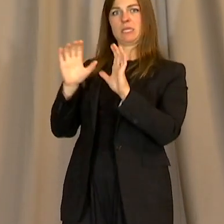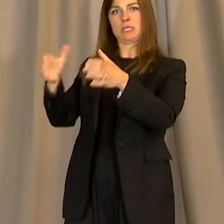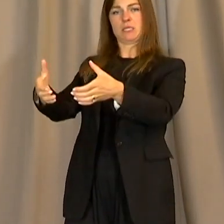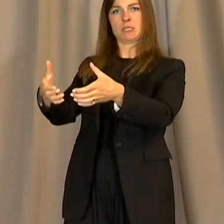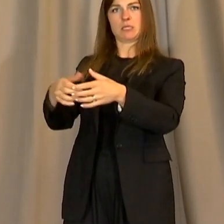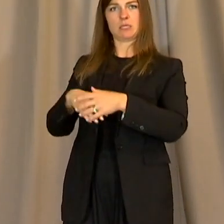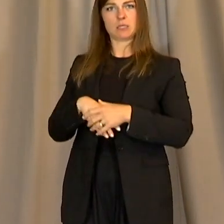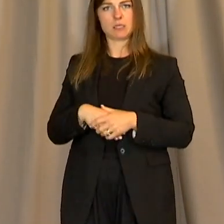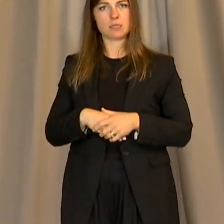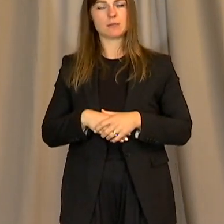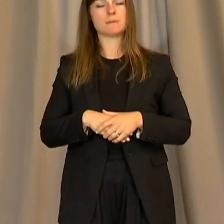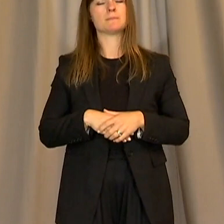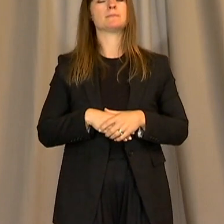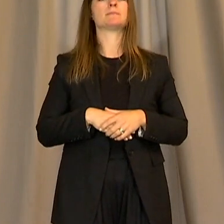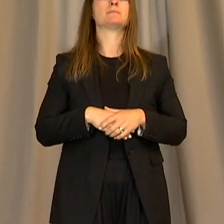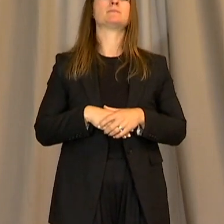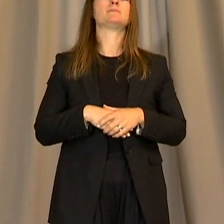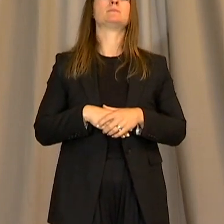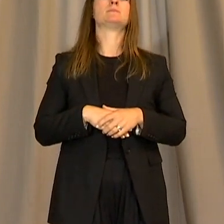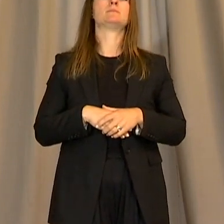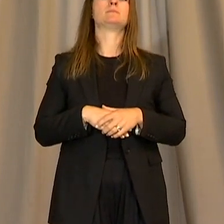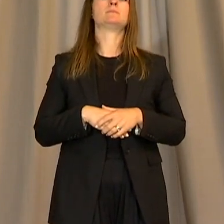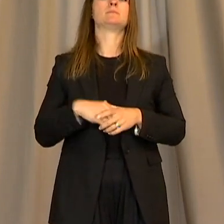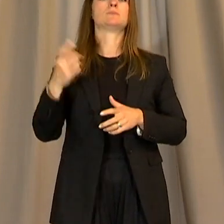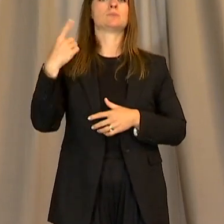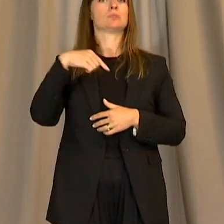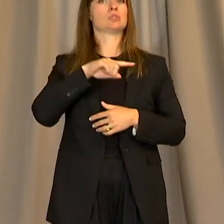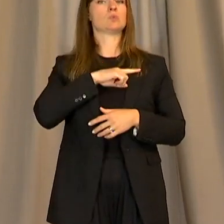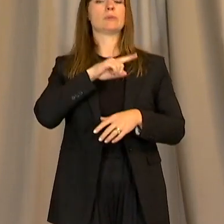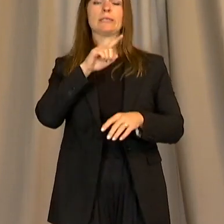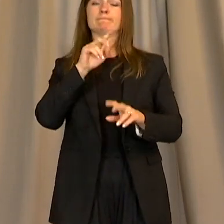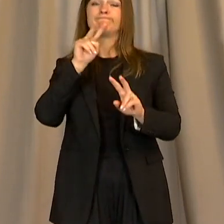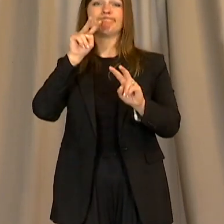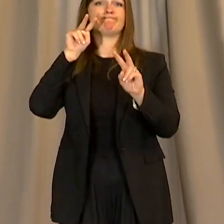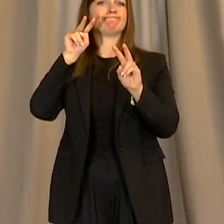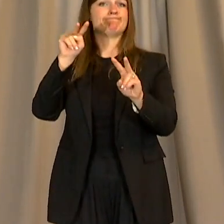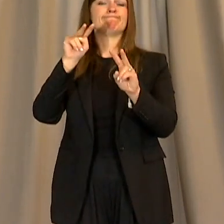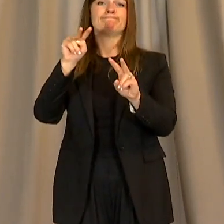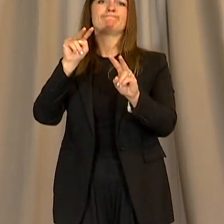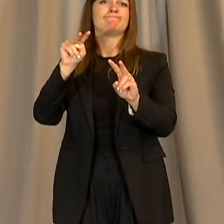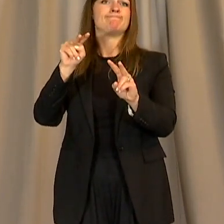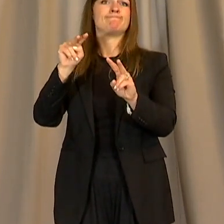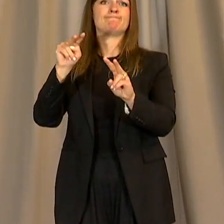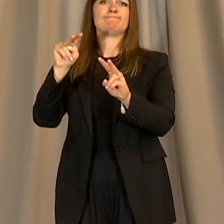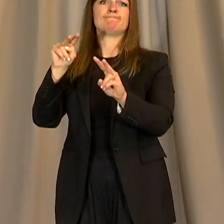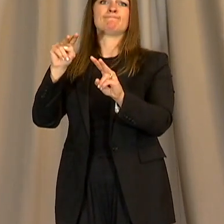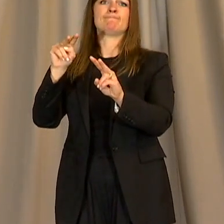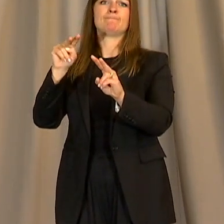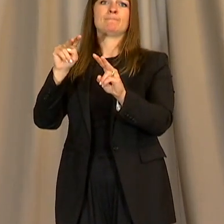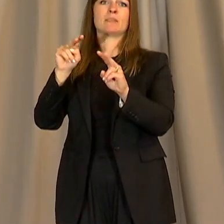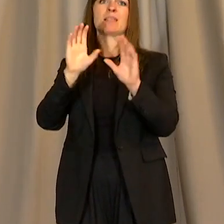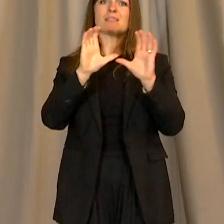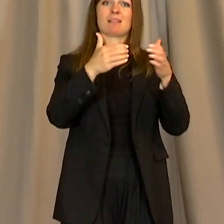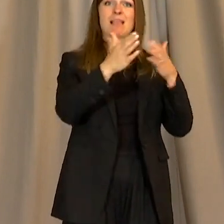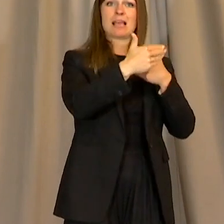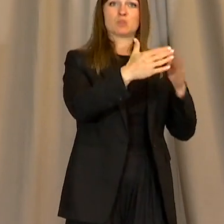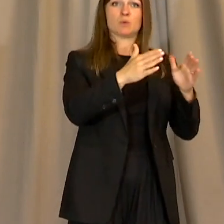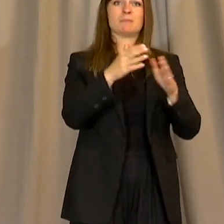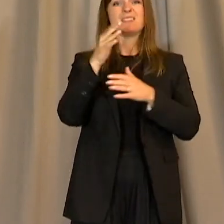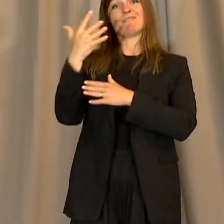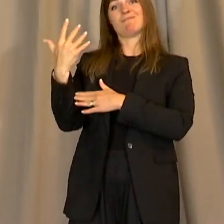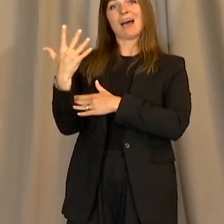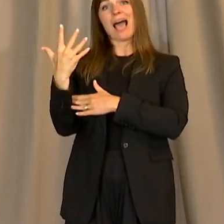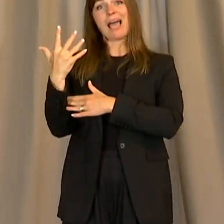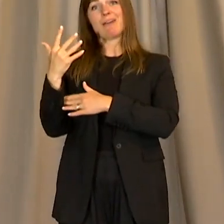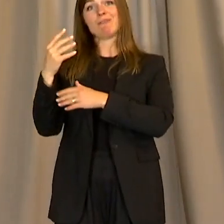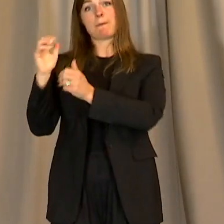so we're looking forward to bringing in the classroom the five pursuits, and we're